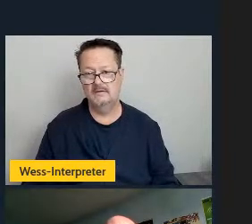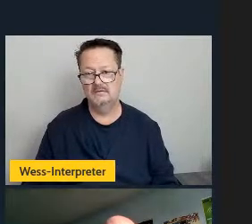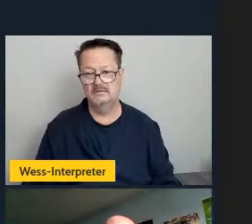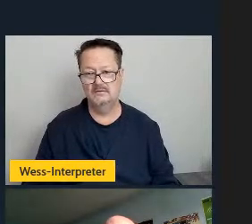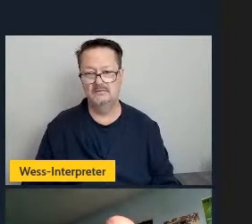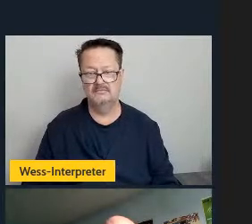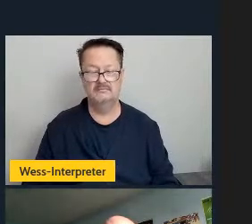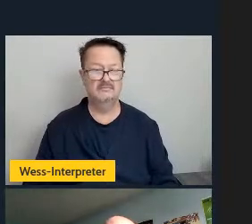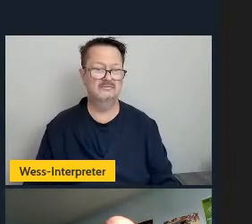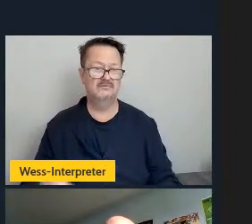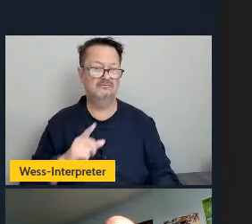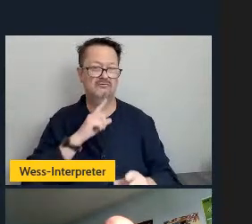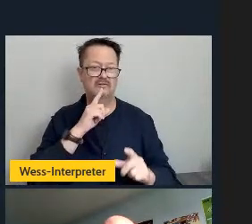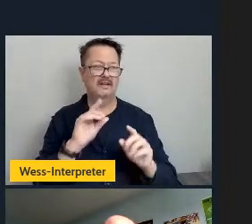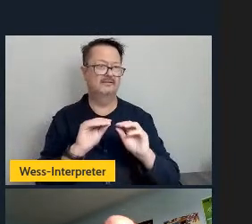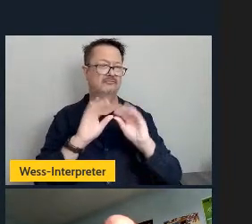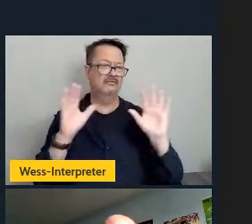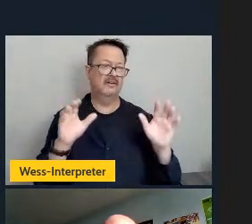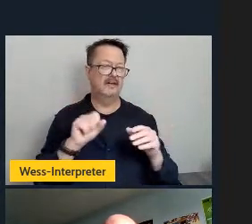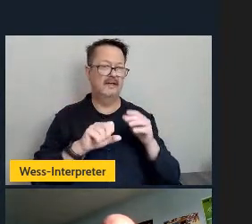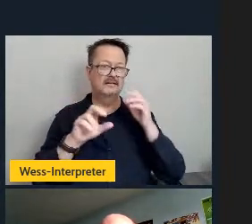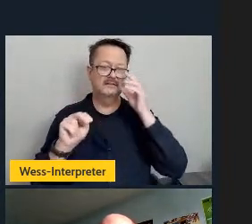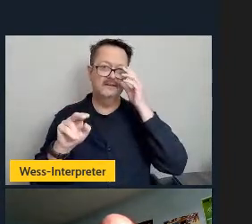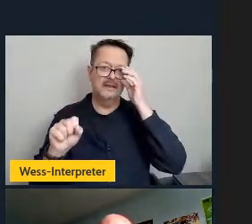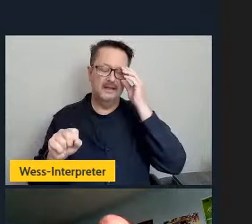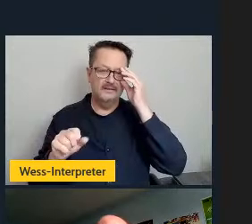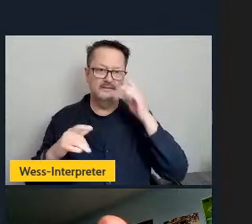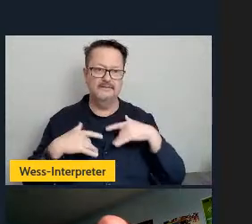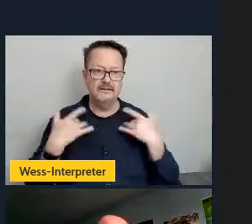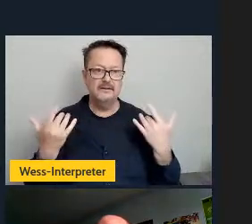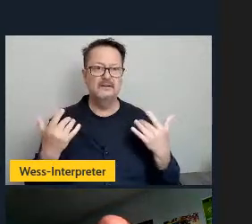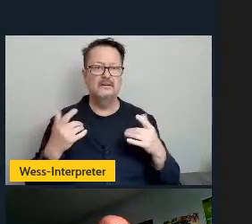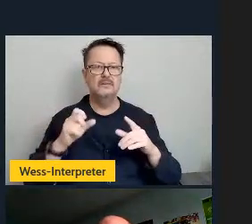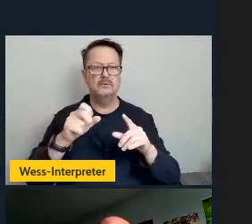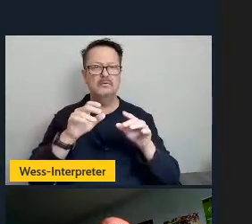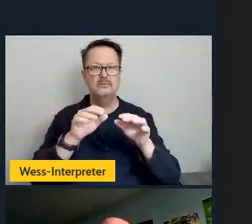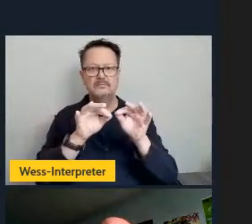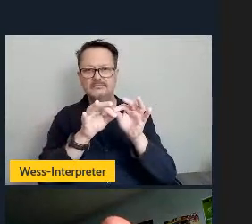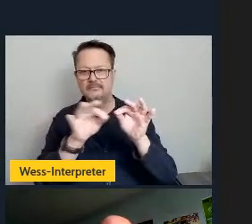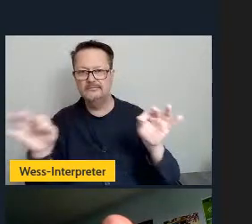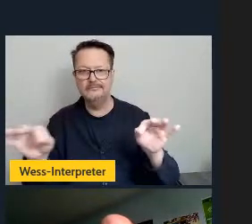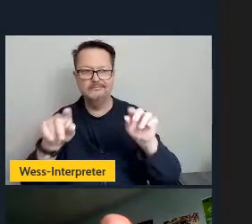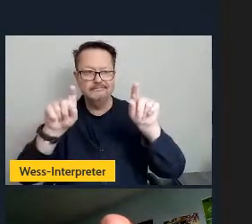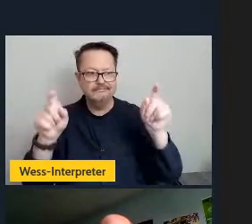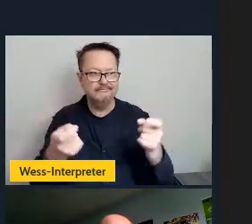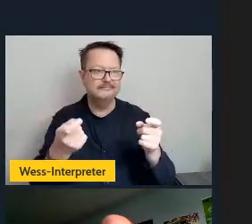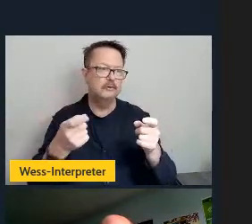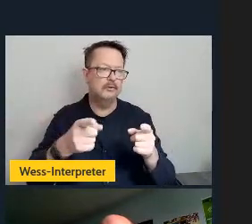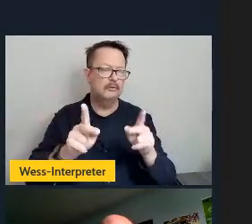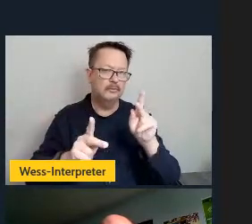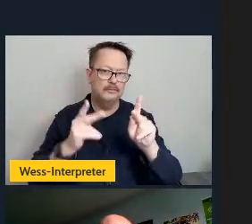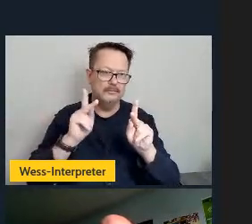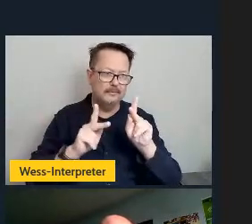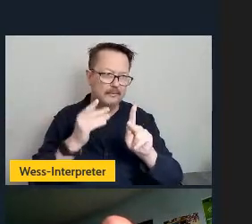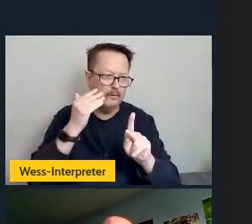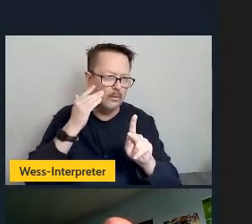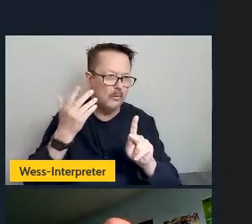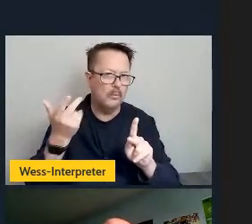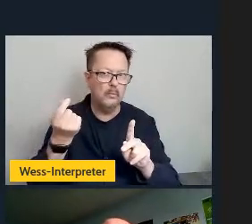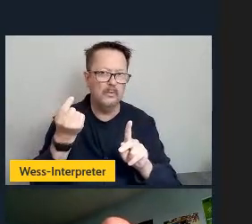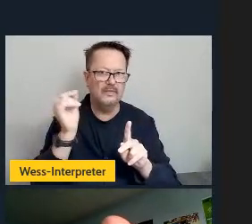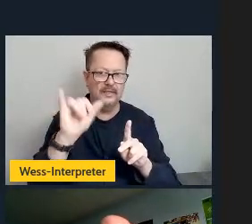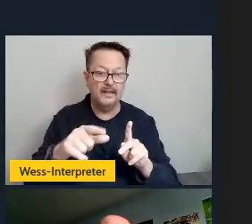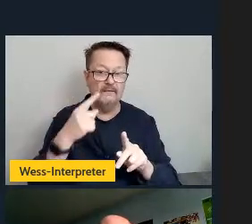its SNS event, we write it out just so we can see what's going on, and then for each one of the